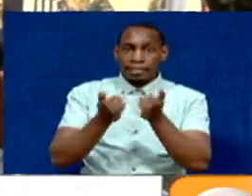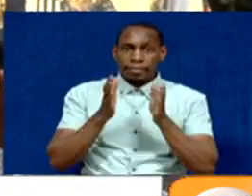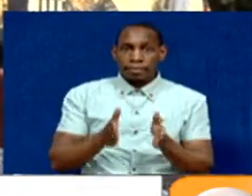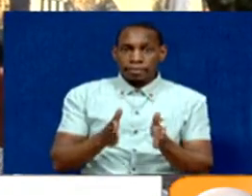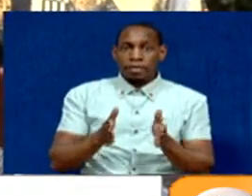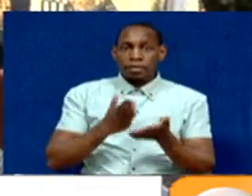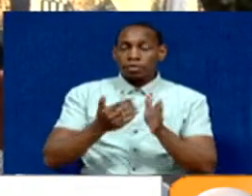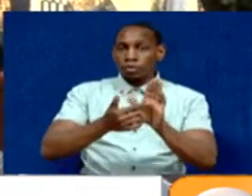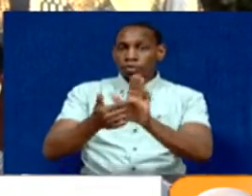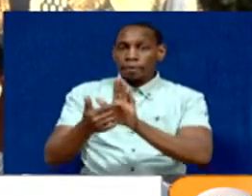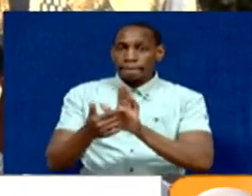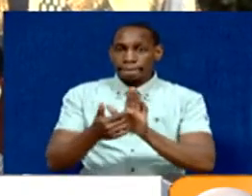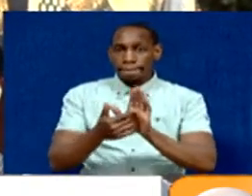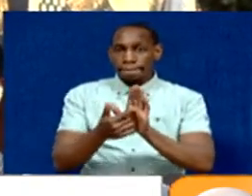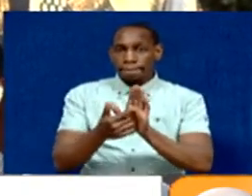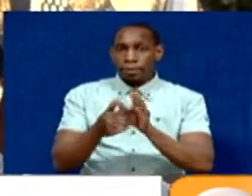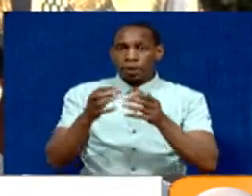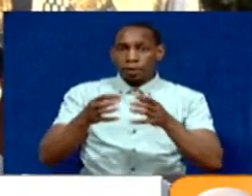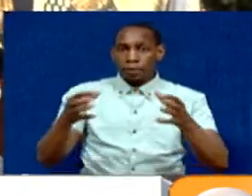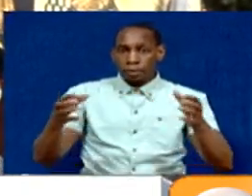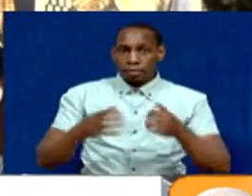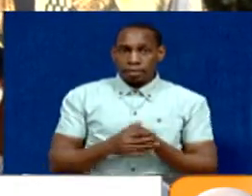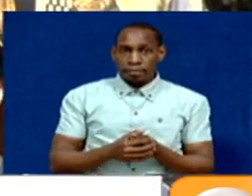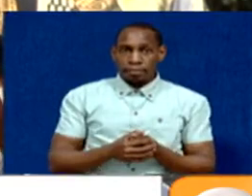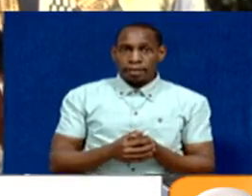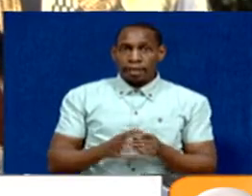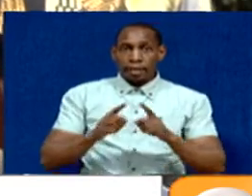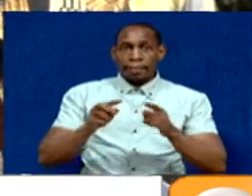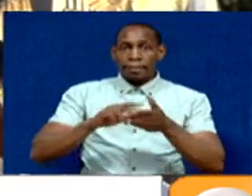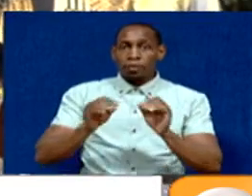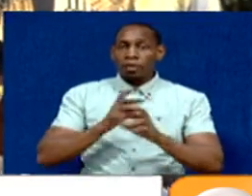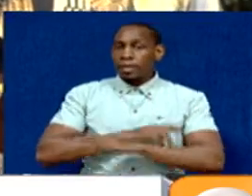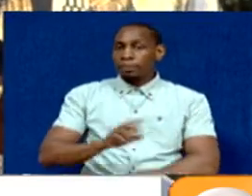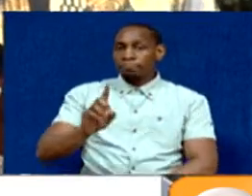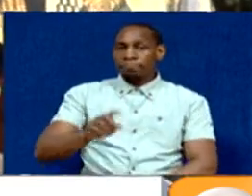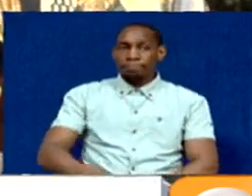that is exhibited in that growth. But that doesn't mean we should rest.